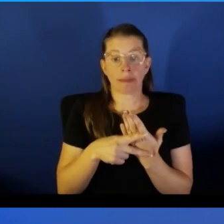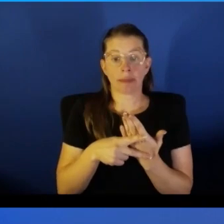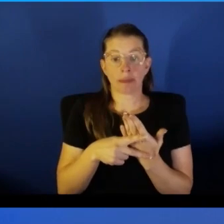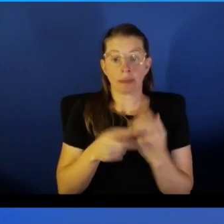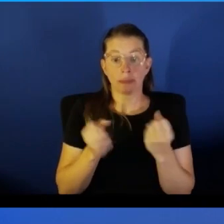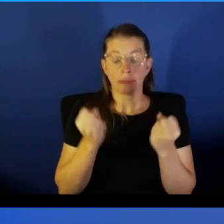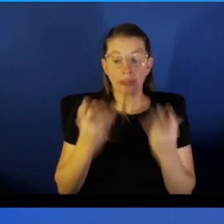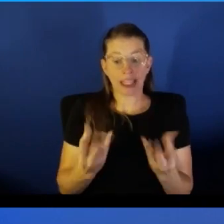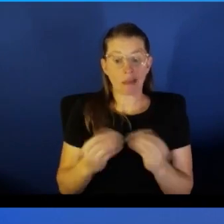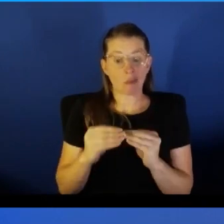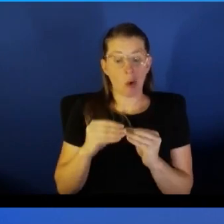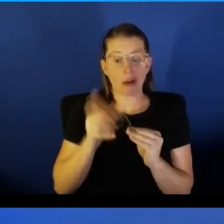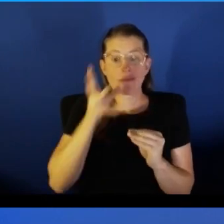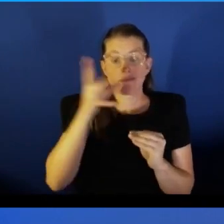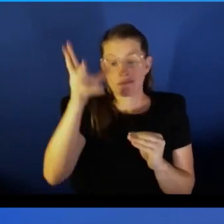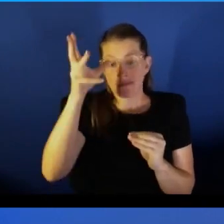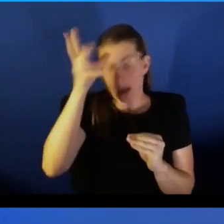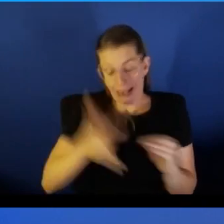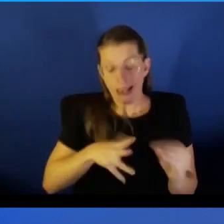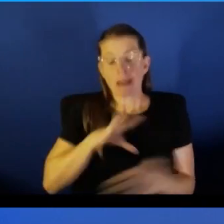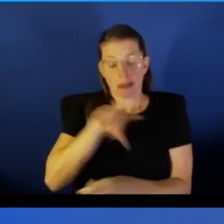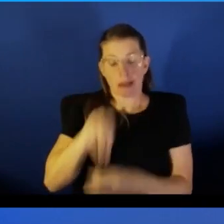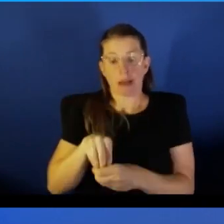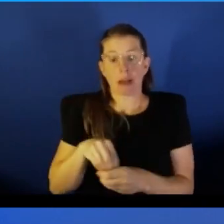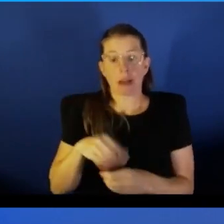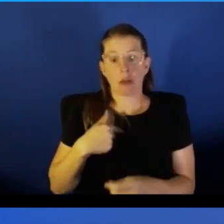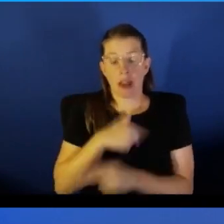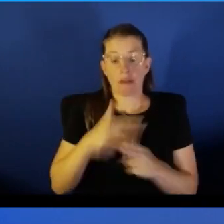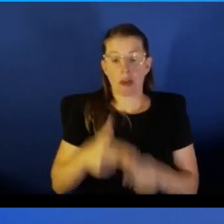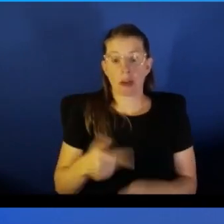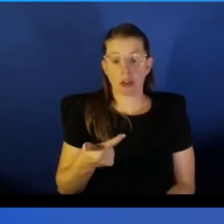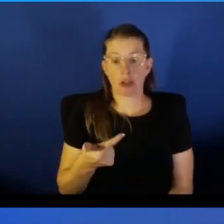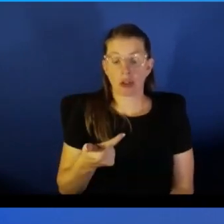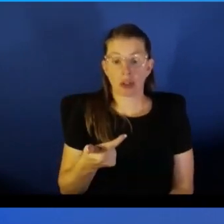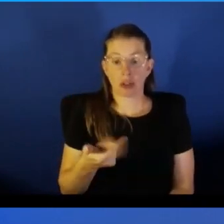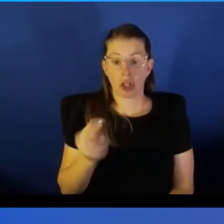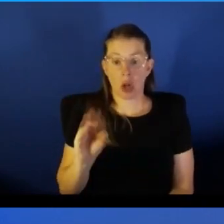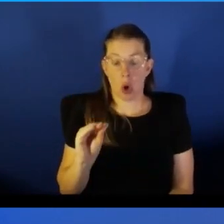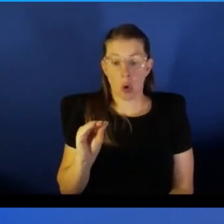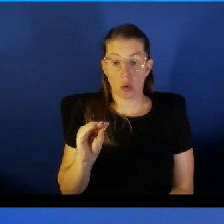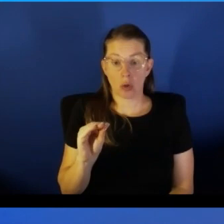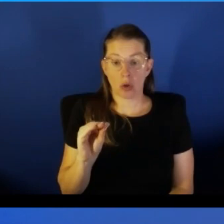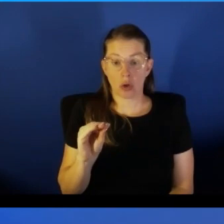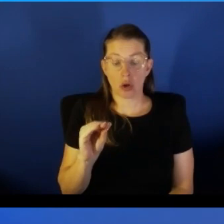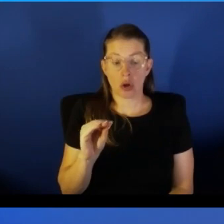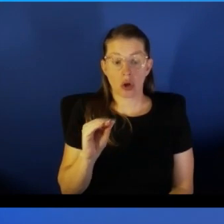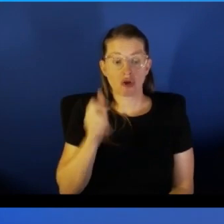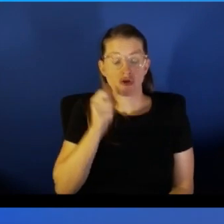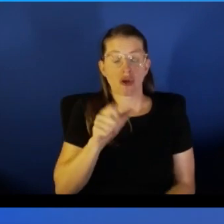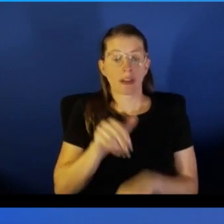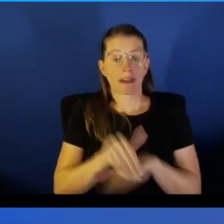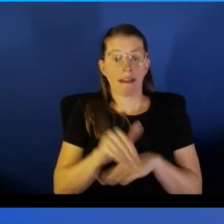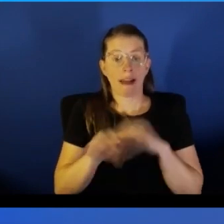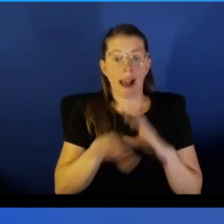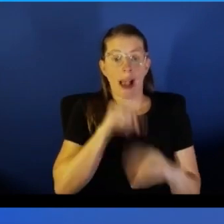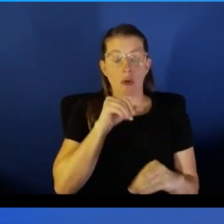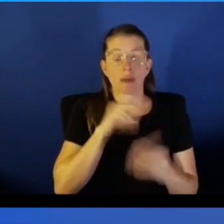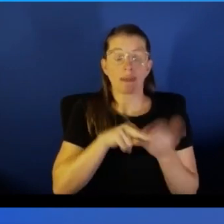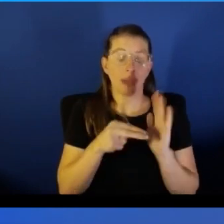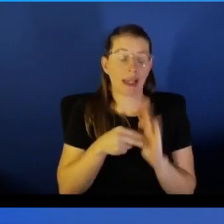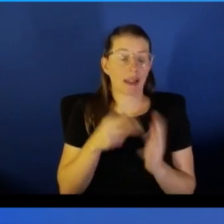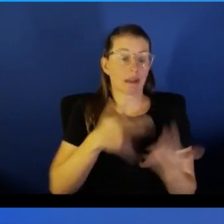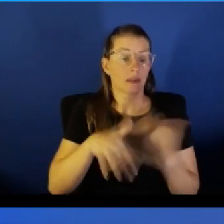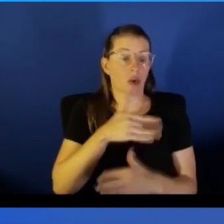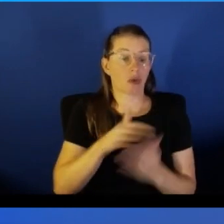in those. I have a program called GNO, or Girls Night Out, which is social skills and self-care for adolescent girls and young adults who have autism and